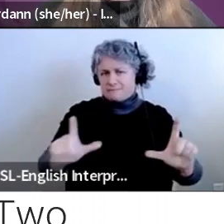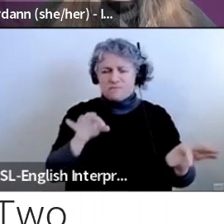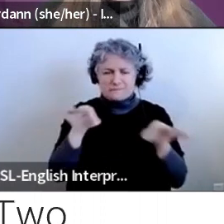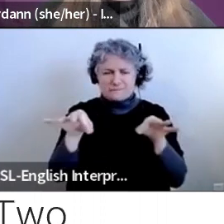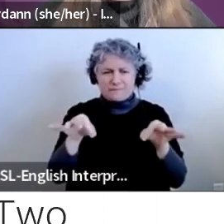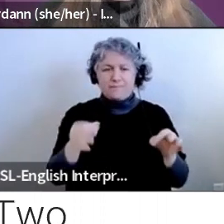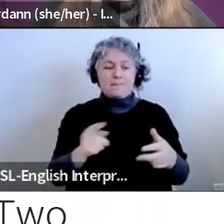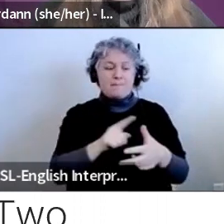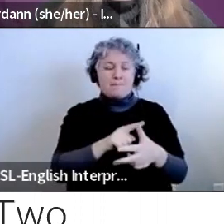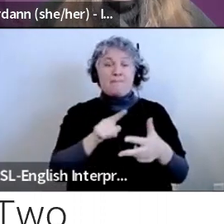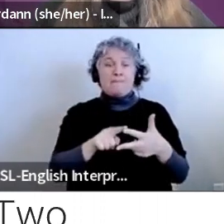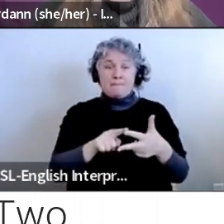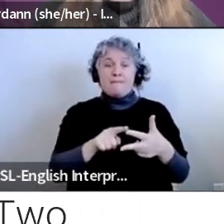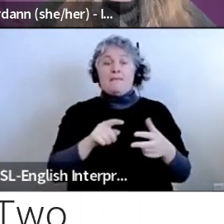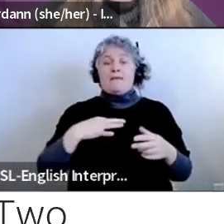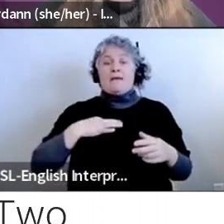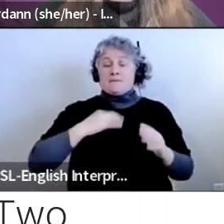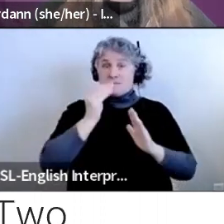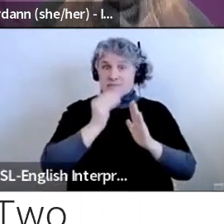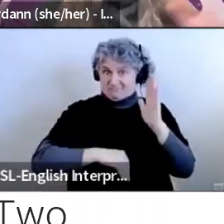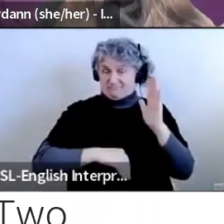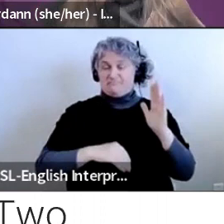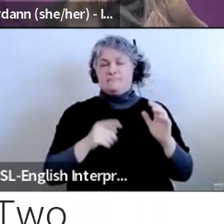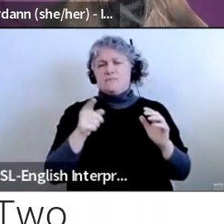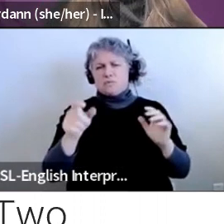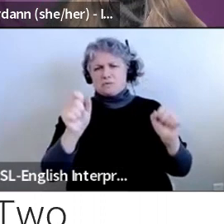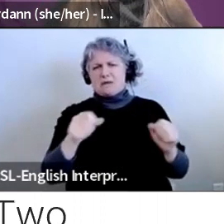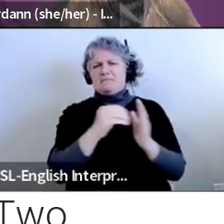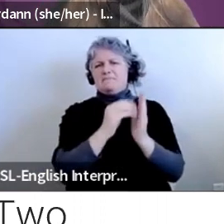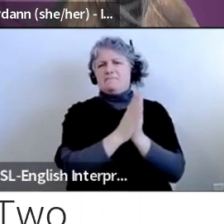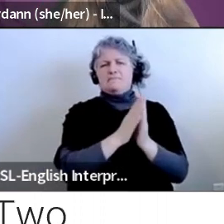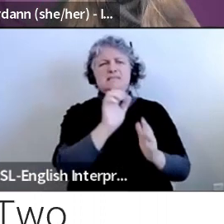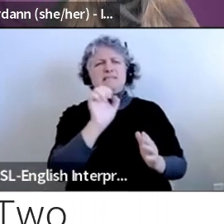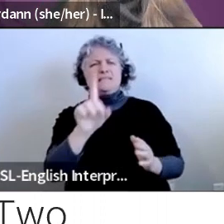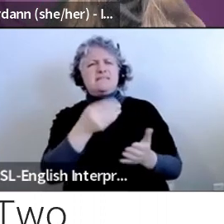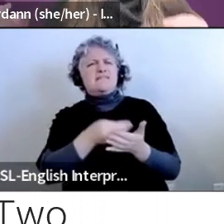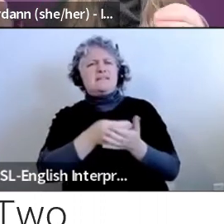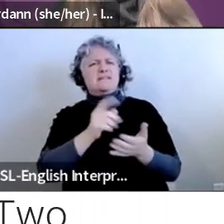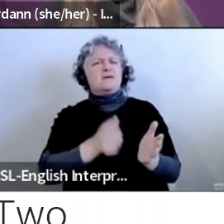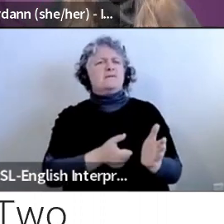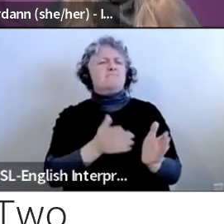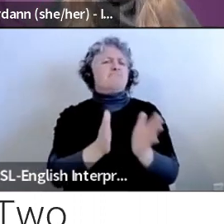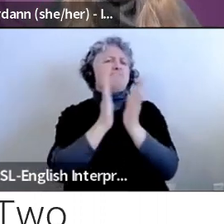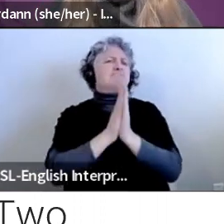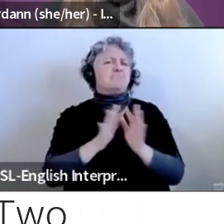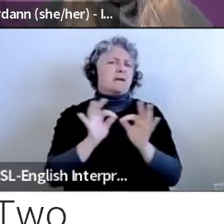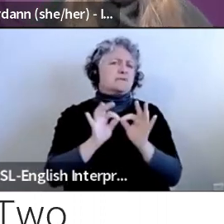So on the application form, you will have an opportunity to indicate how much seed funding you're requesting, which again is up